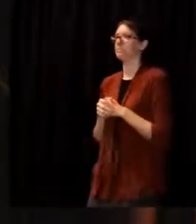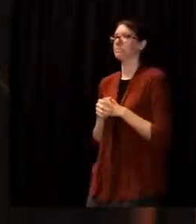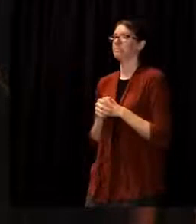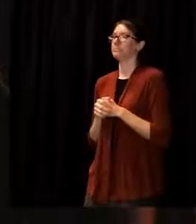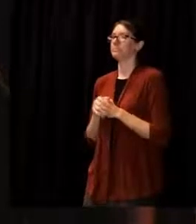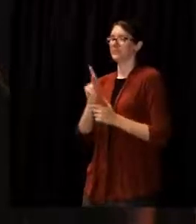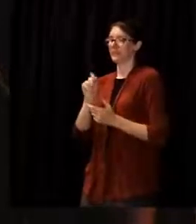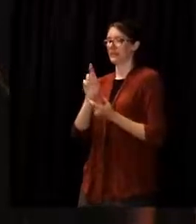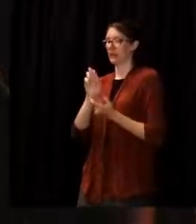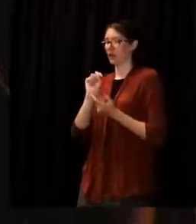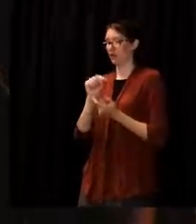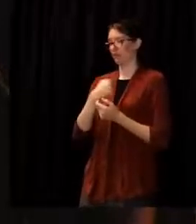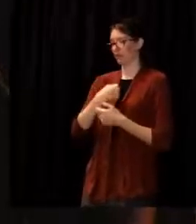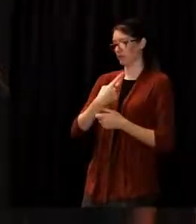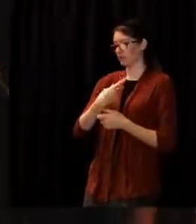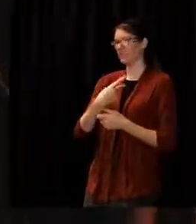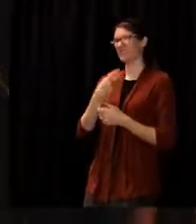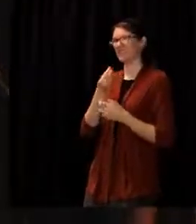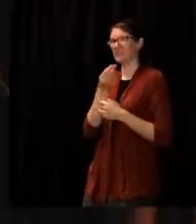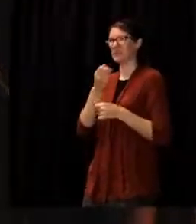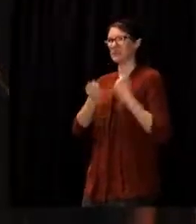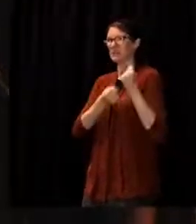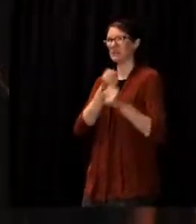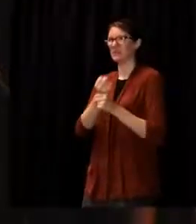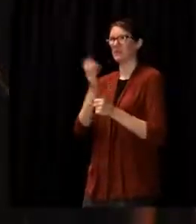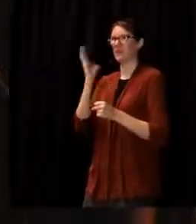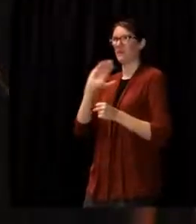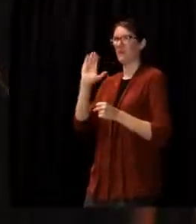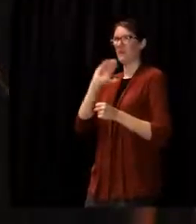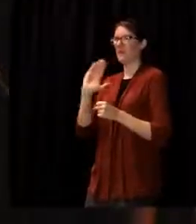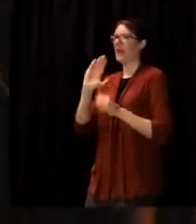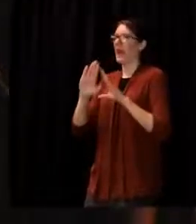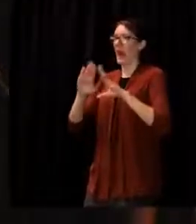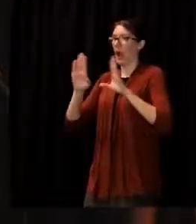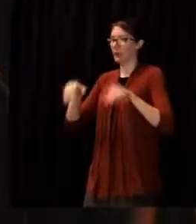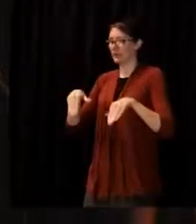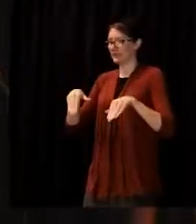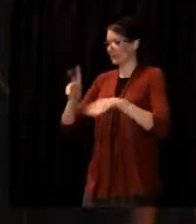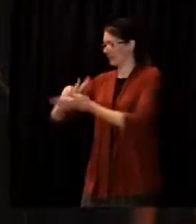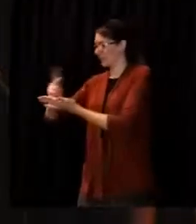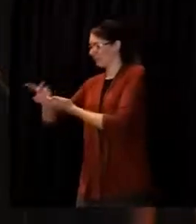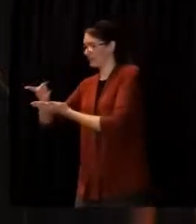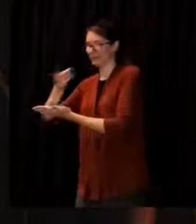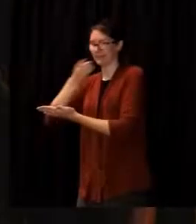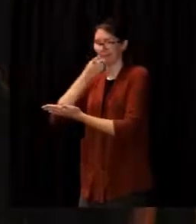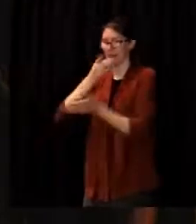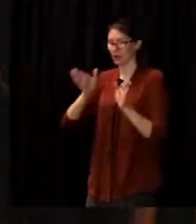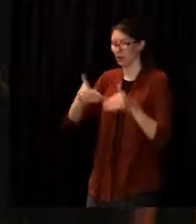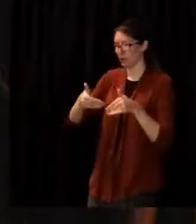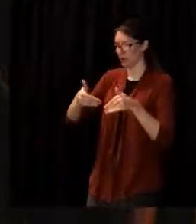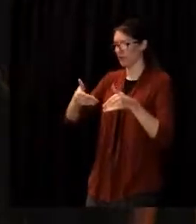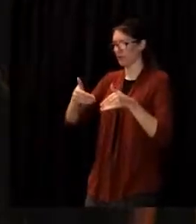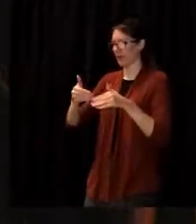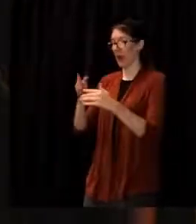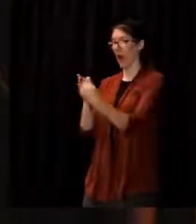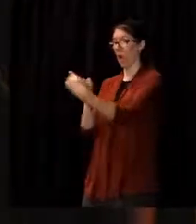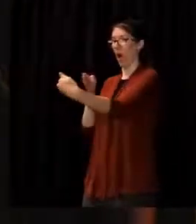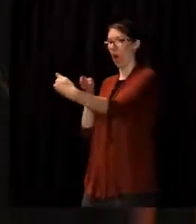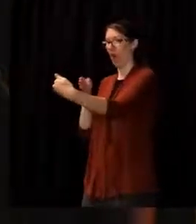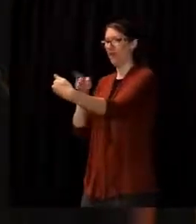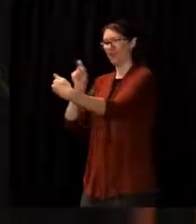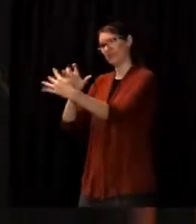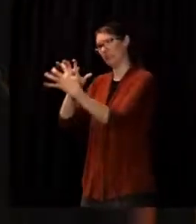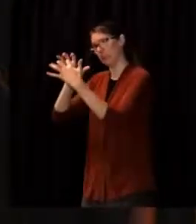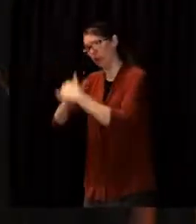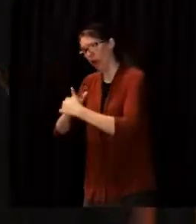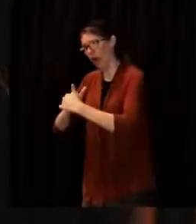this, our kitchen and dining room were separated by a wall. And Karen kept going, we need to knock that wall down and open this up. And I said, yeah, that sounds great,